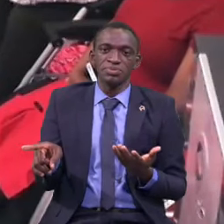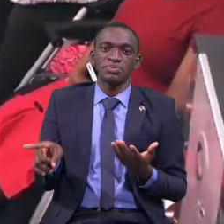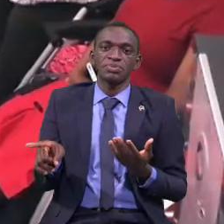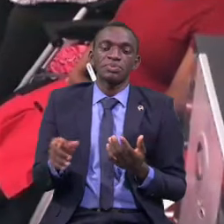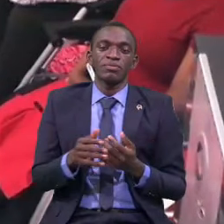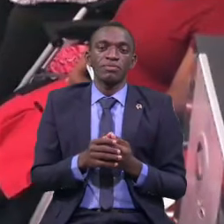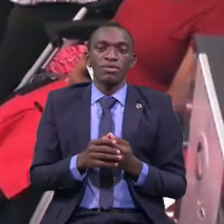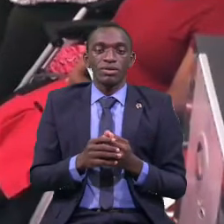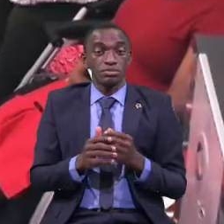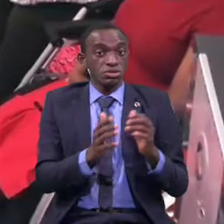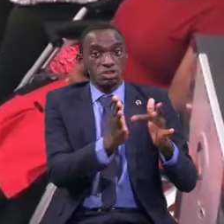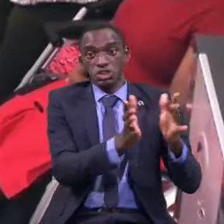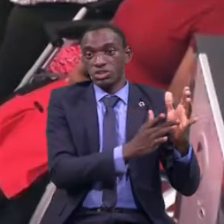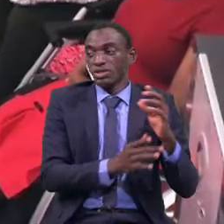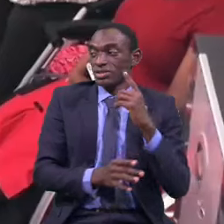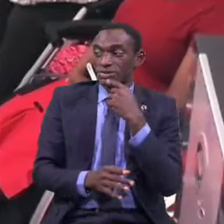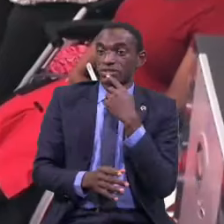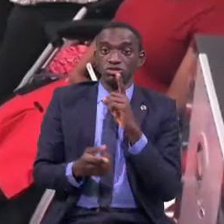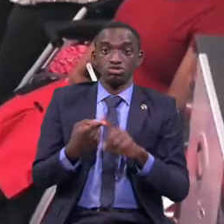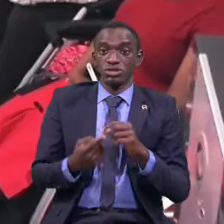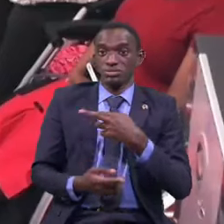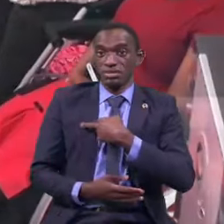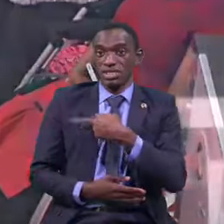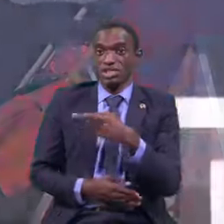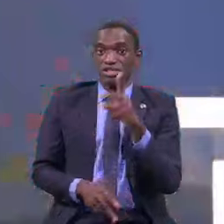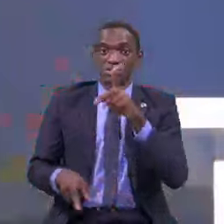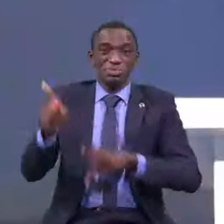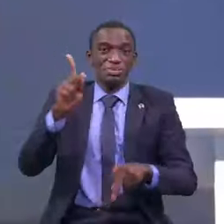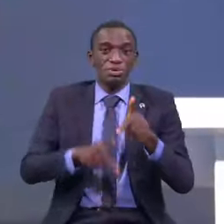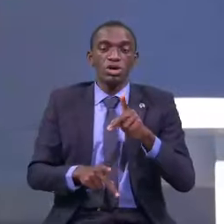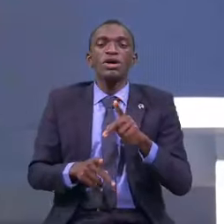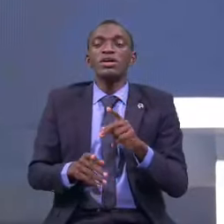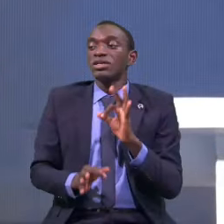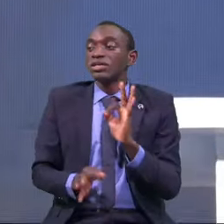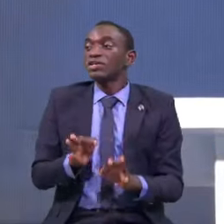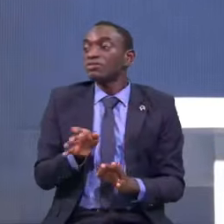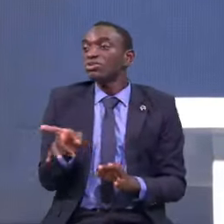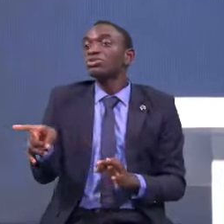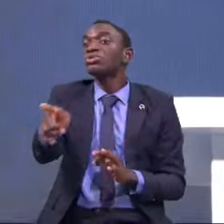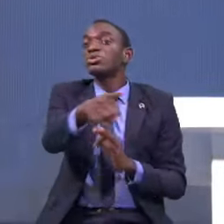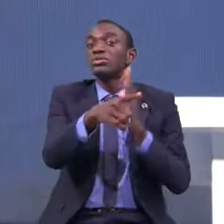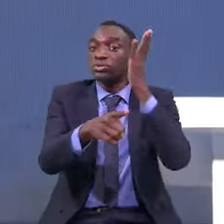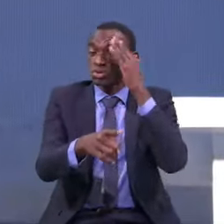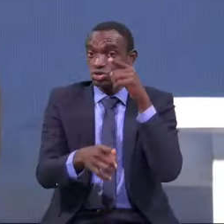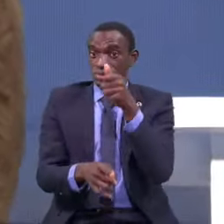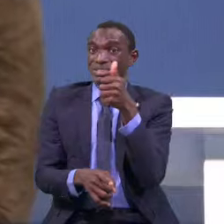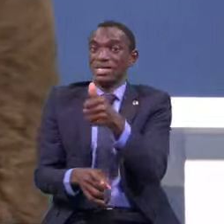And Jesus said to those religious people, if you only knew you were blind, you should have seen.